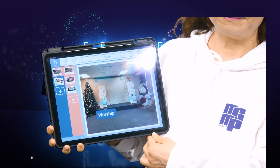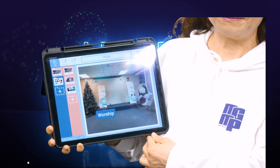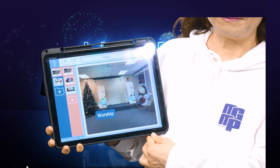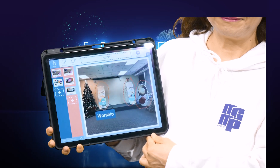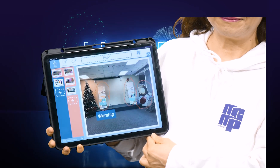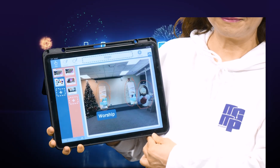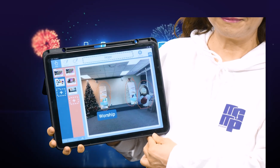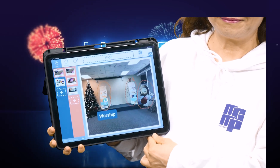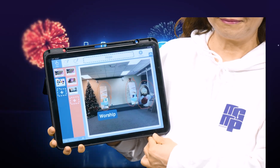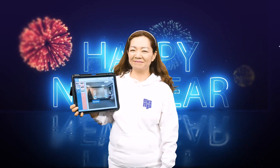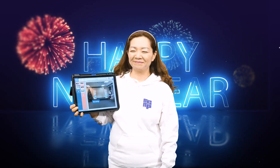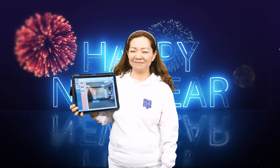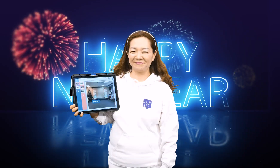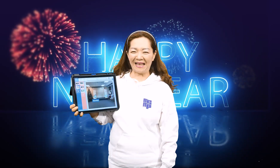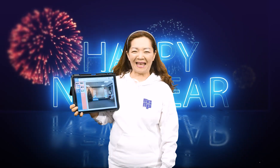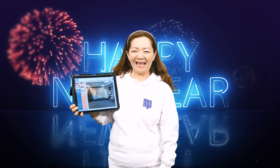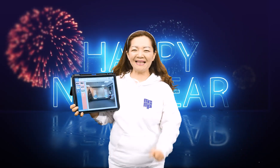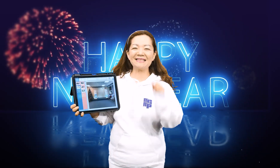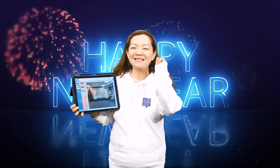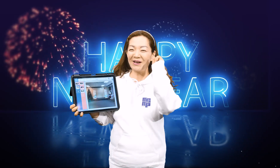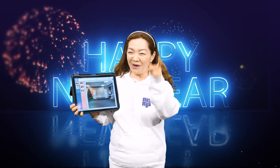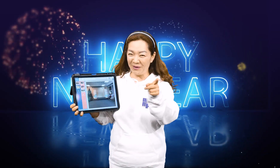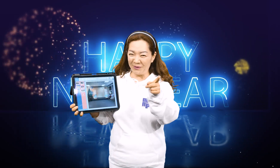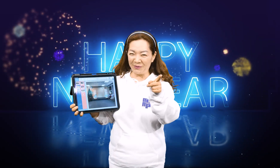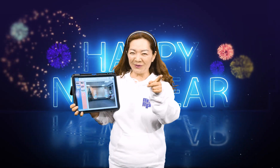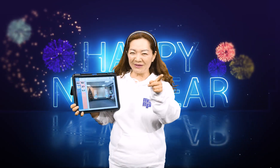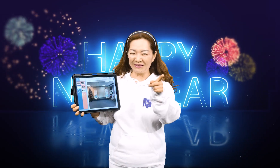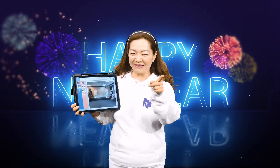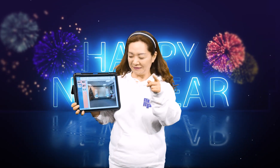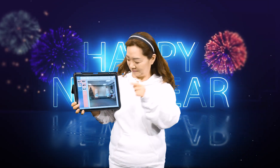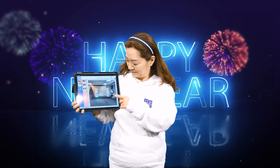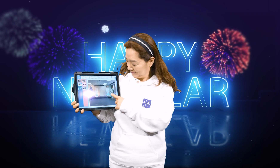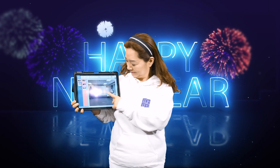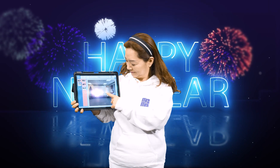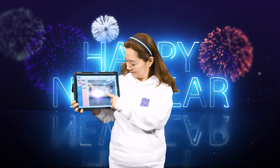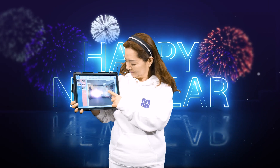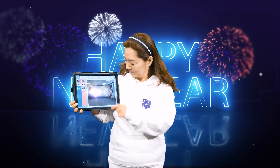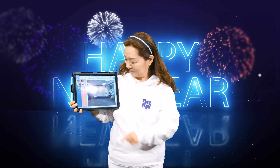Ready to worship? Let's go.